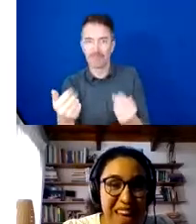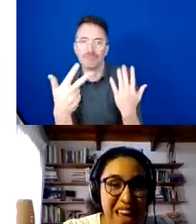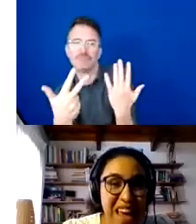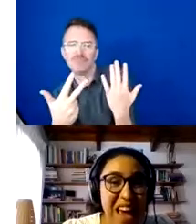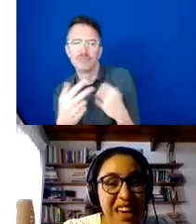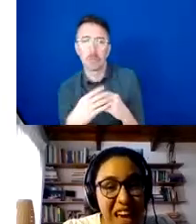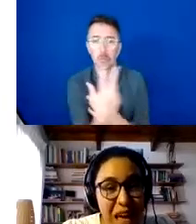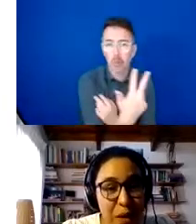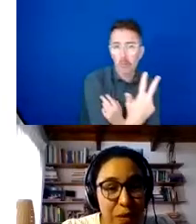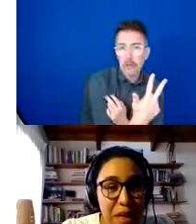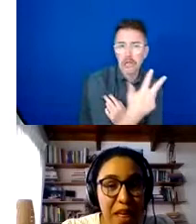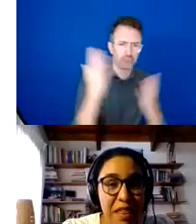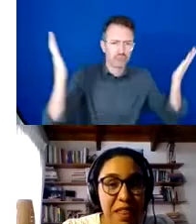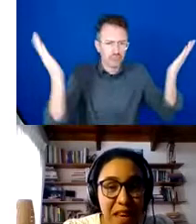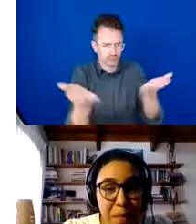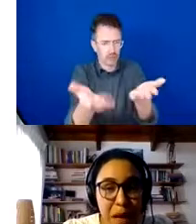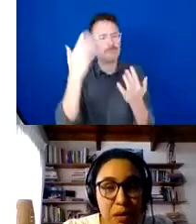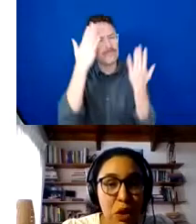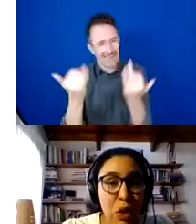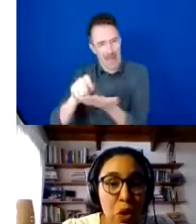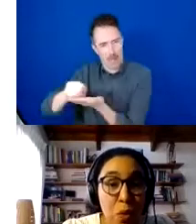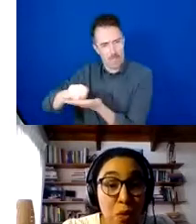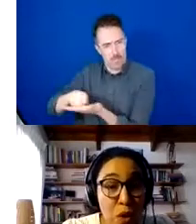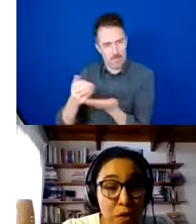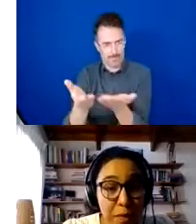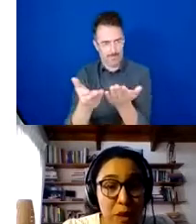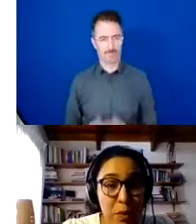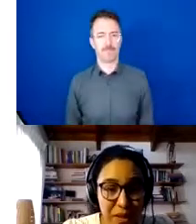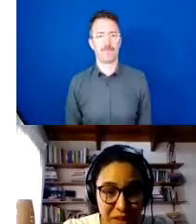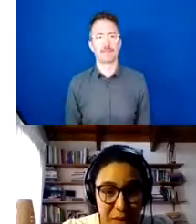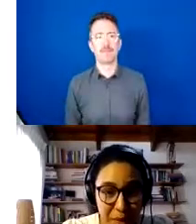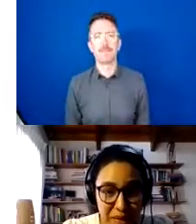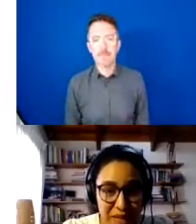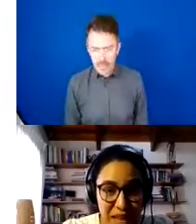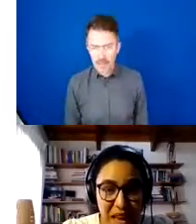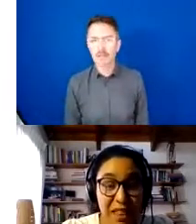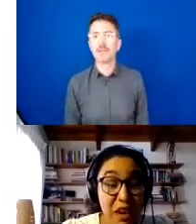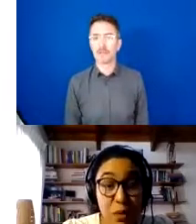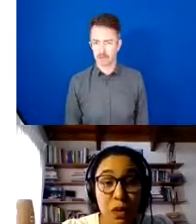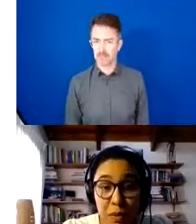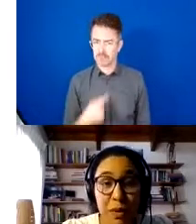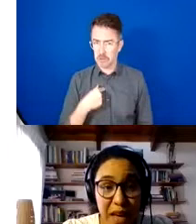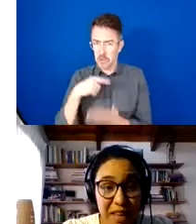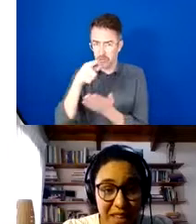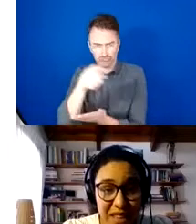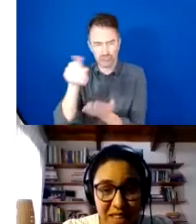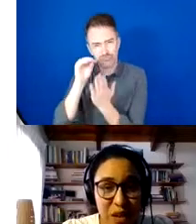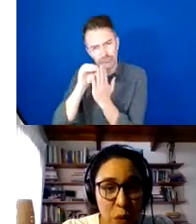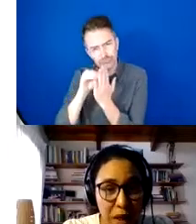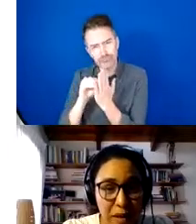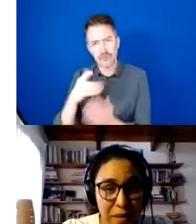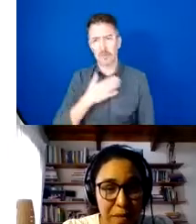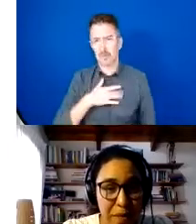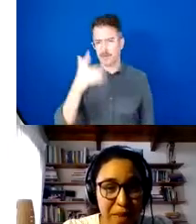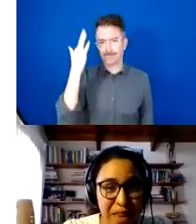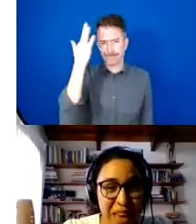Okay, and now think about your program's participants and their multiple identities as